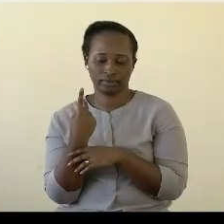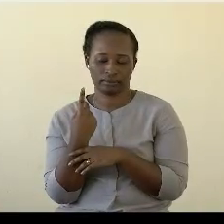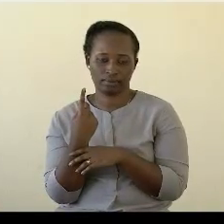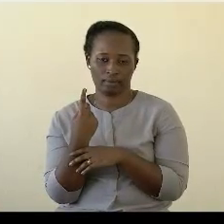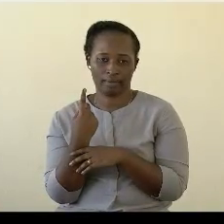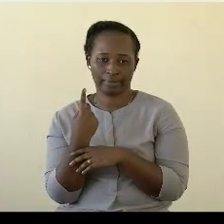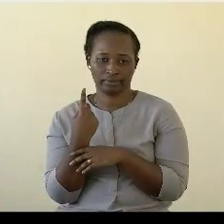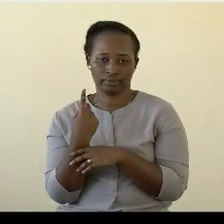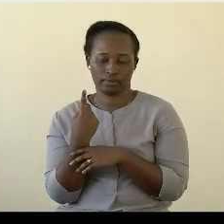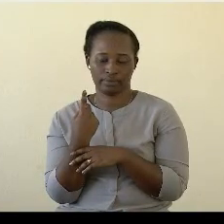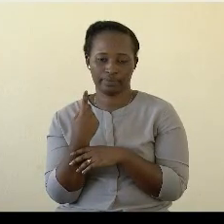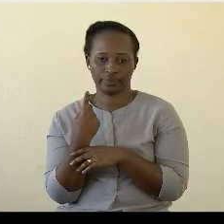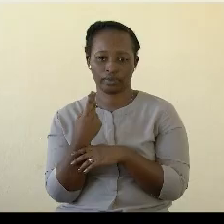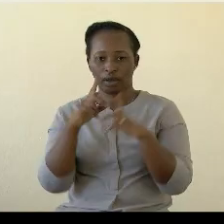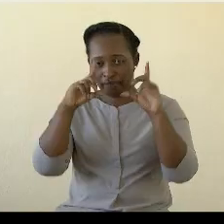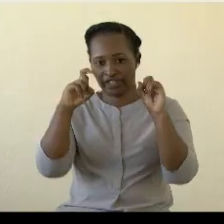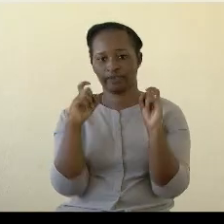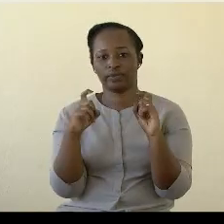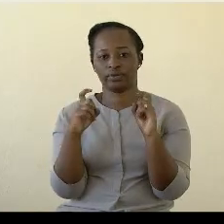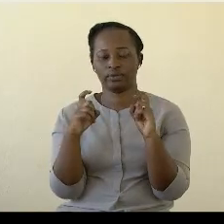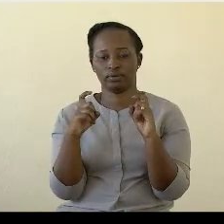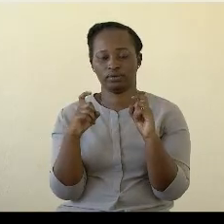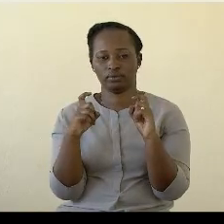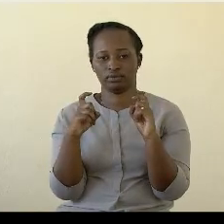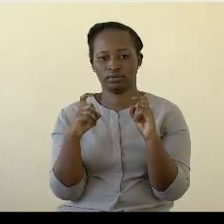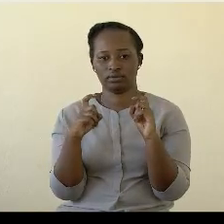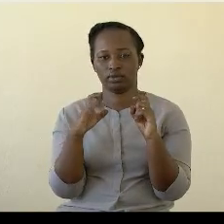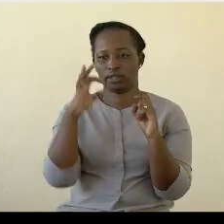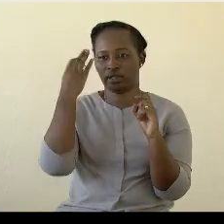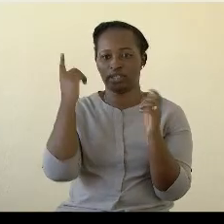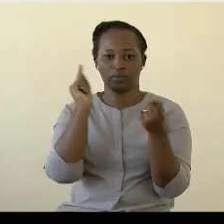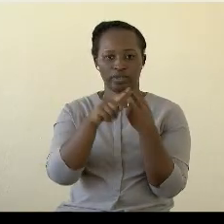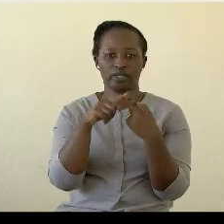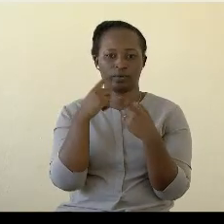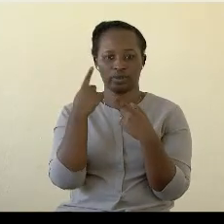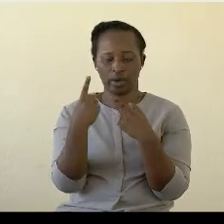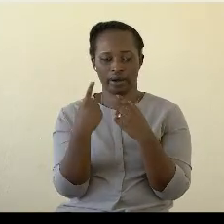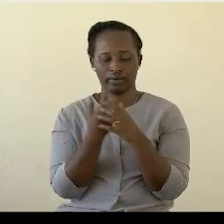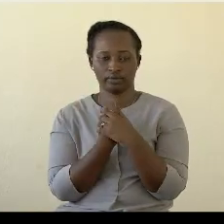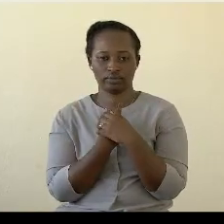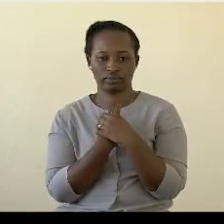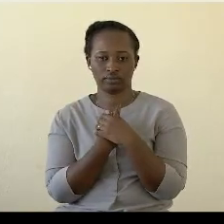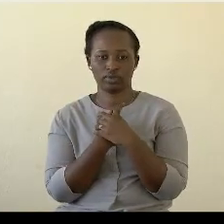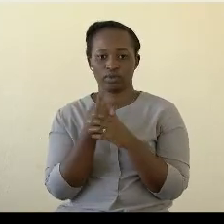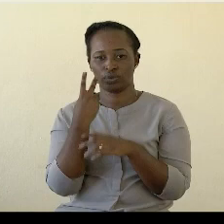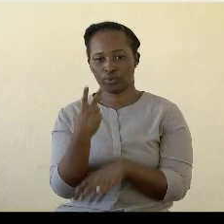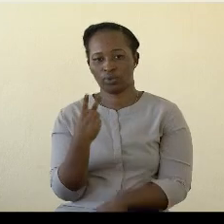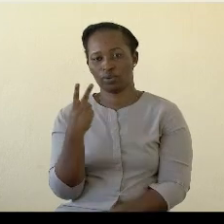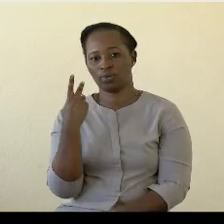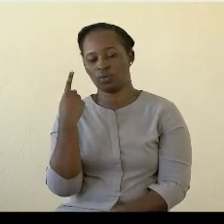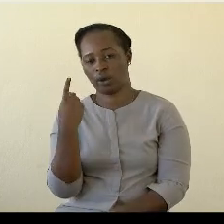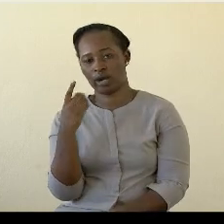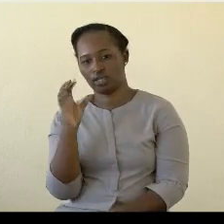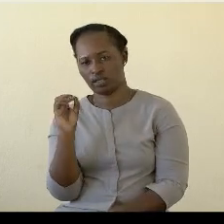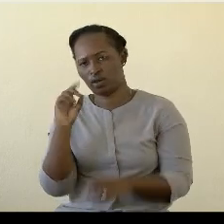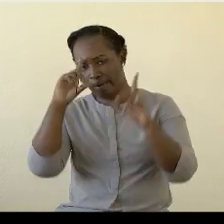diagrams. Take a snapshot on the 3 to 1, 2, 1, 0. Screen